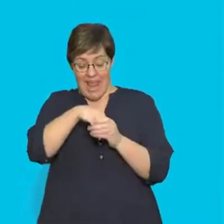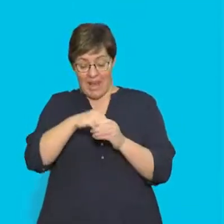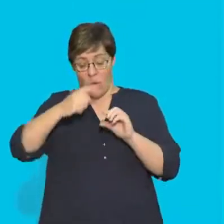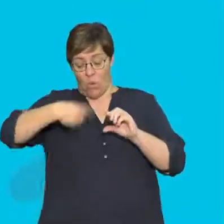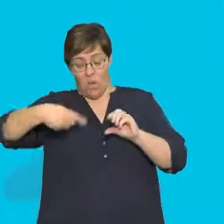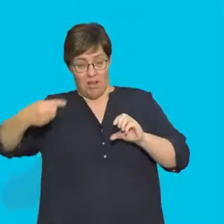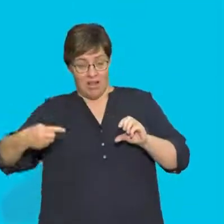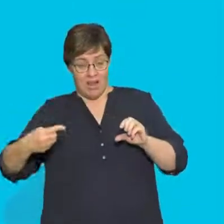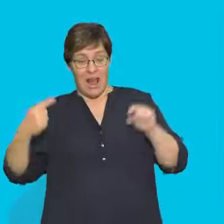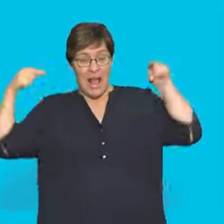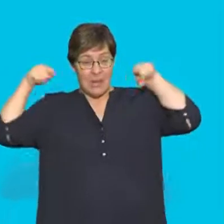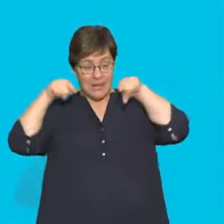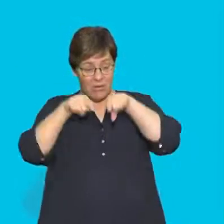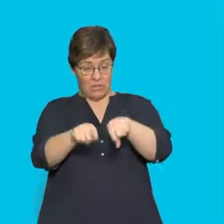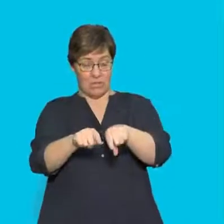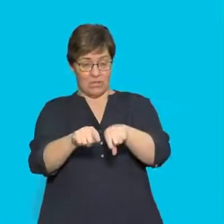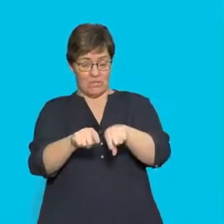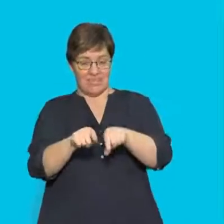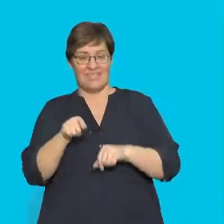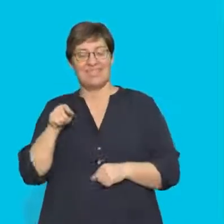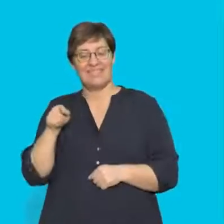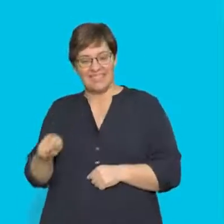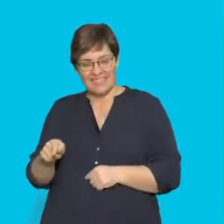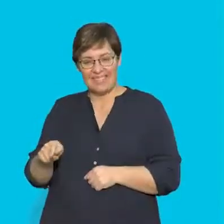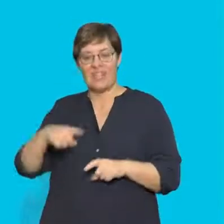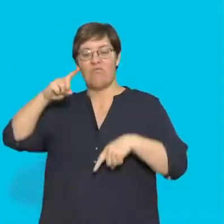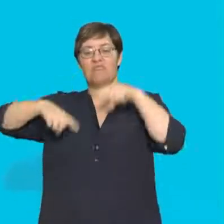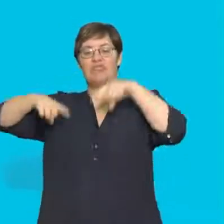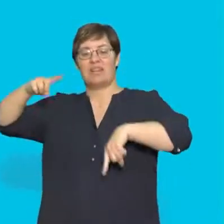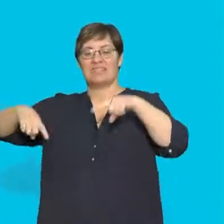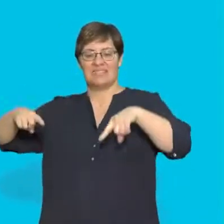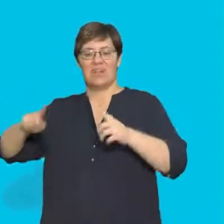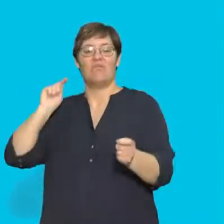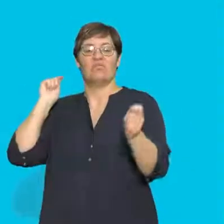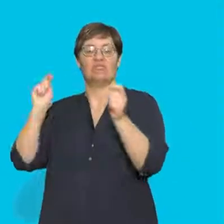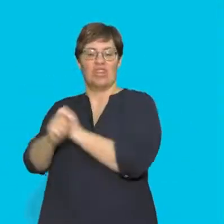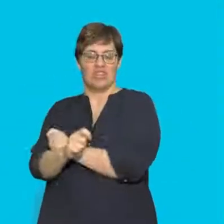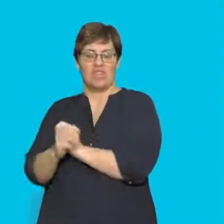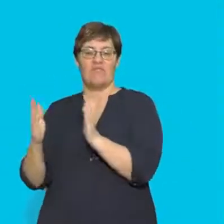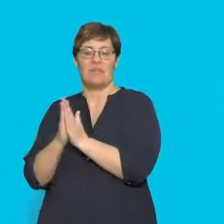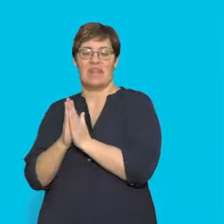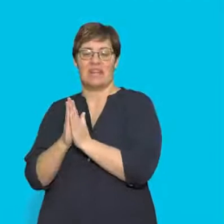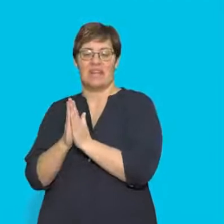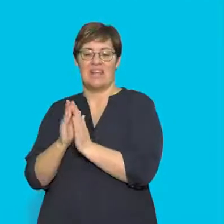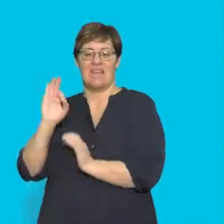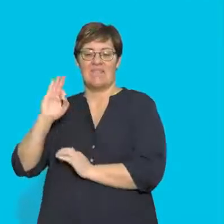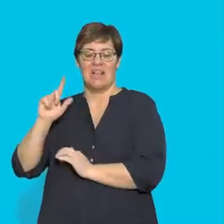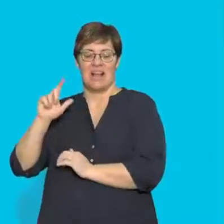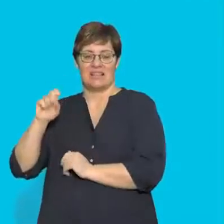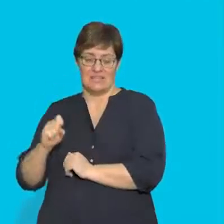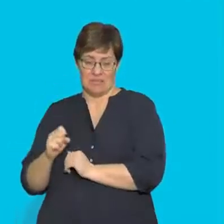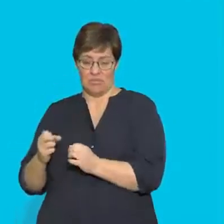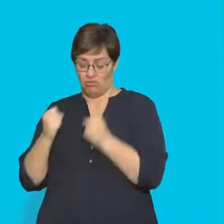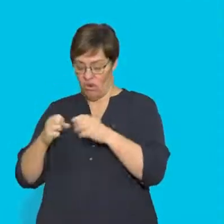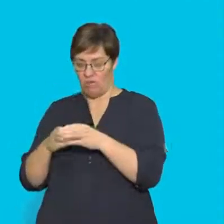directly proportional to the rate of change of magnetic flux. And here we have